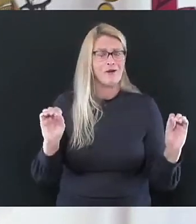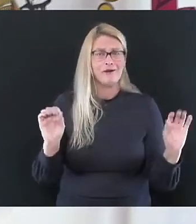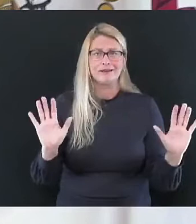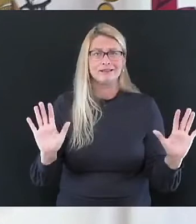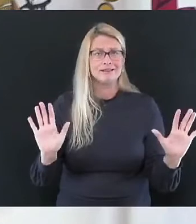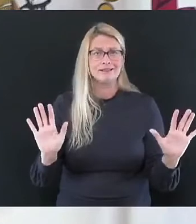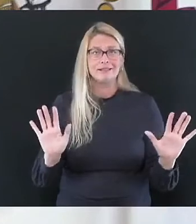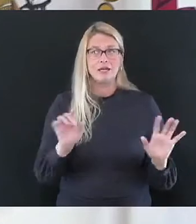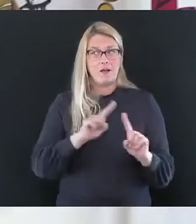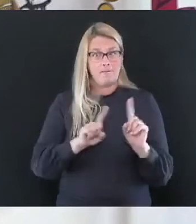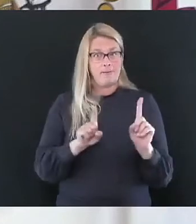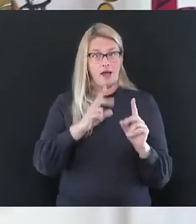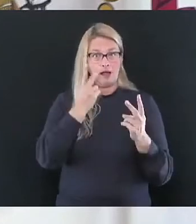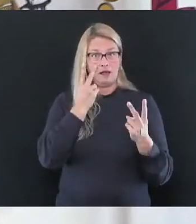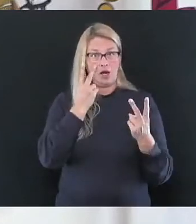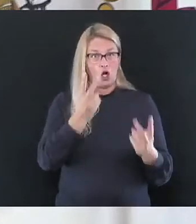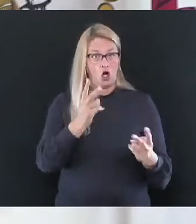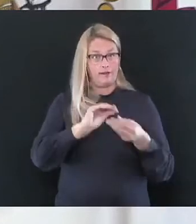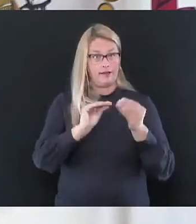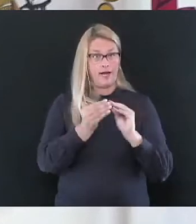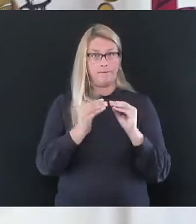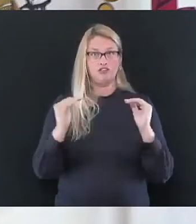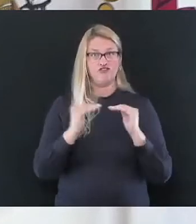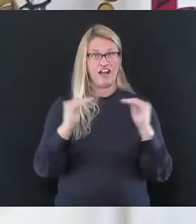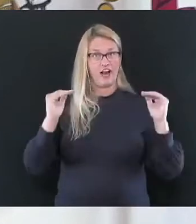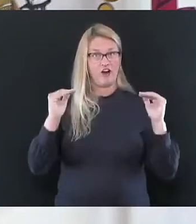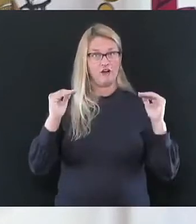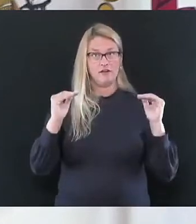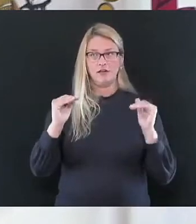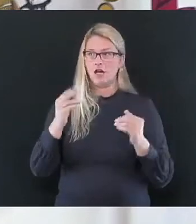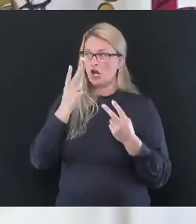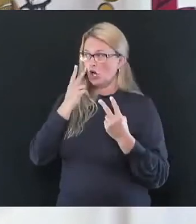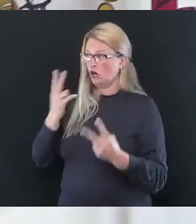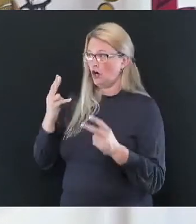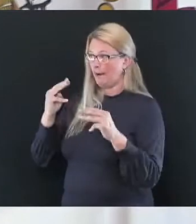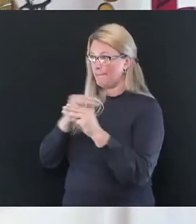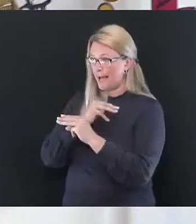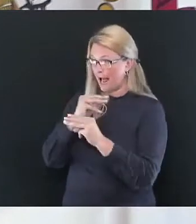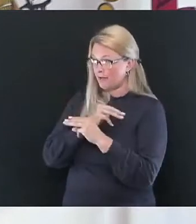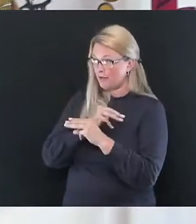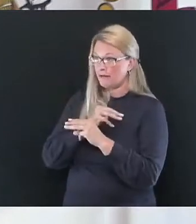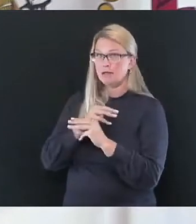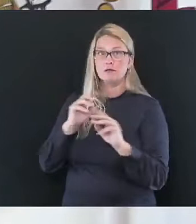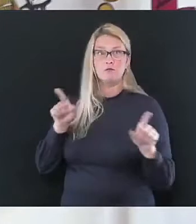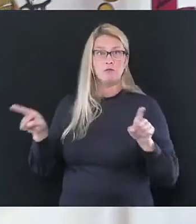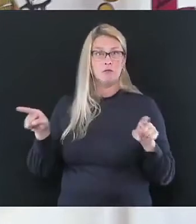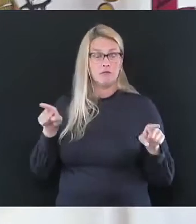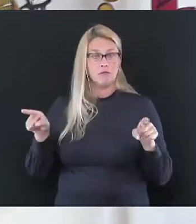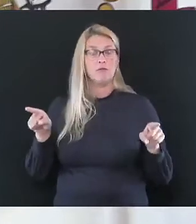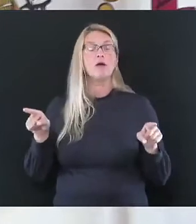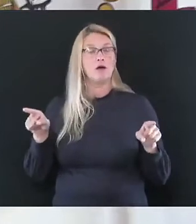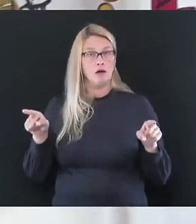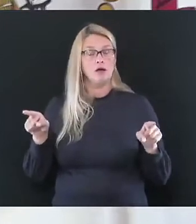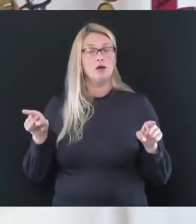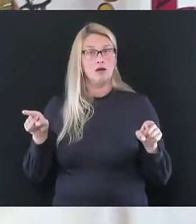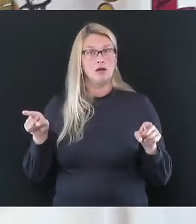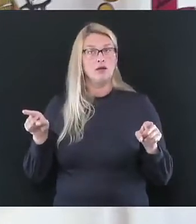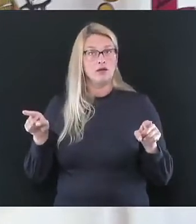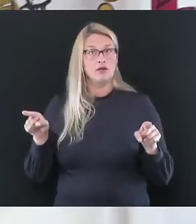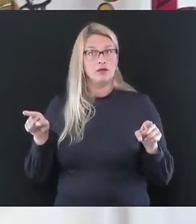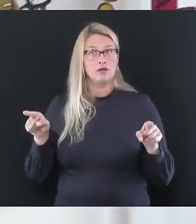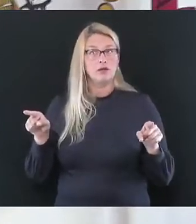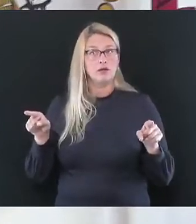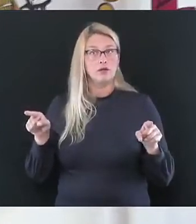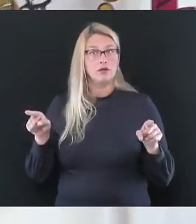look at it fairly and you look at it mathematically, you would think that